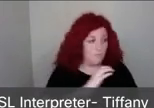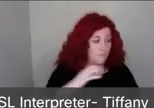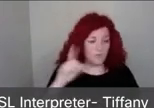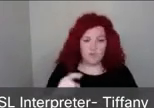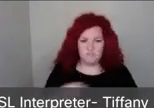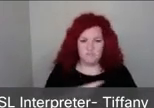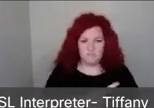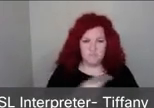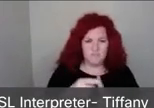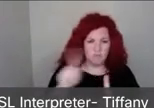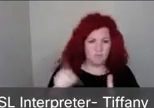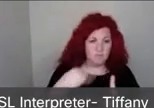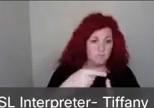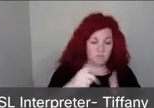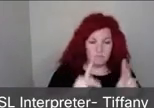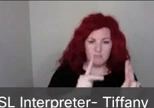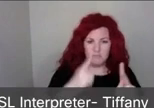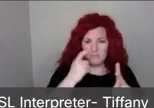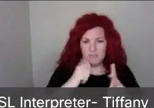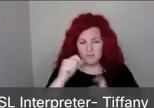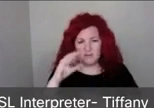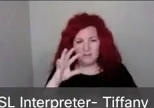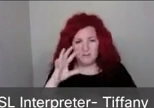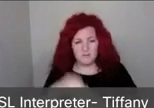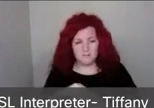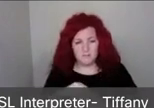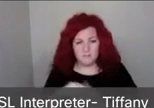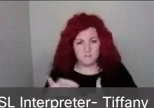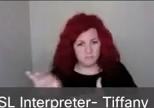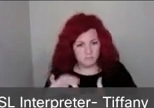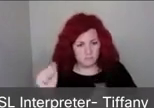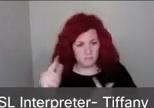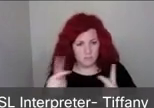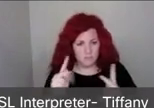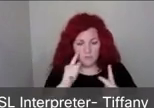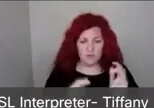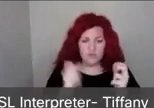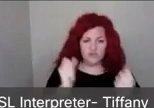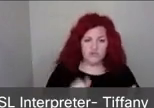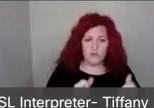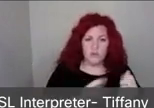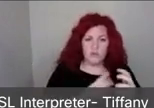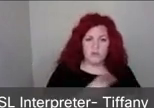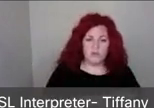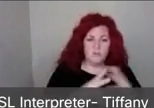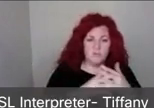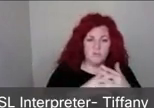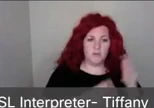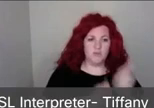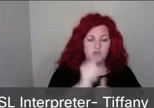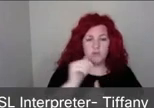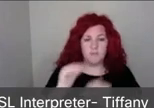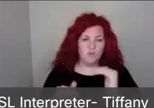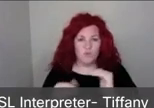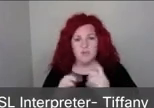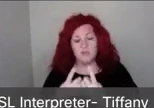the target population due to this undercount in order to create a strong Native American majority-minority district. The U.S.